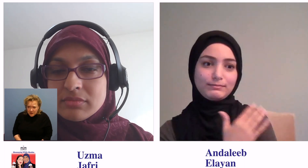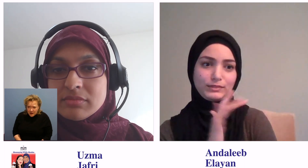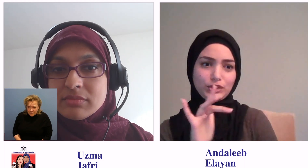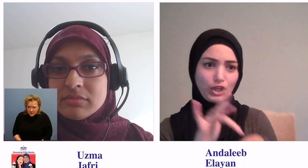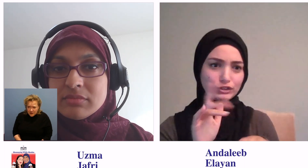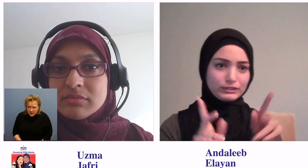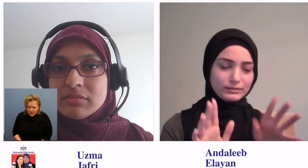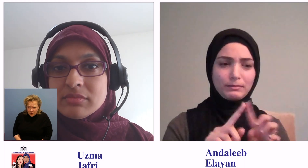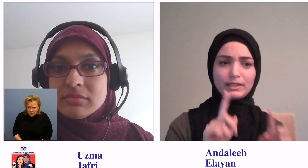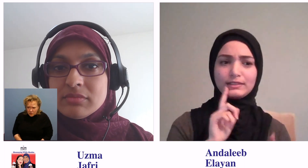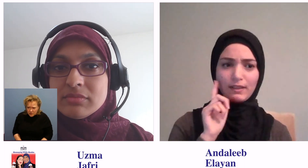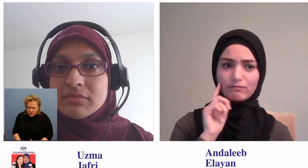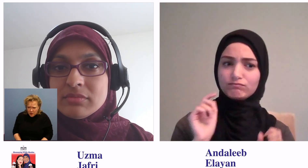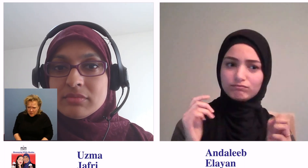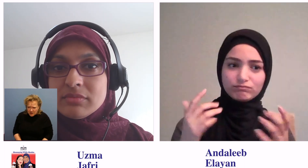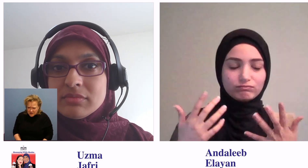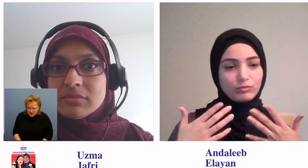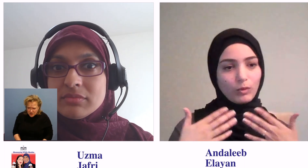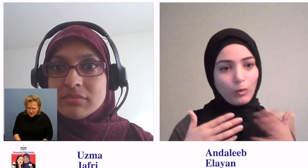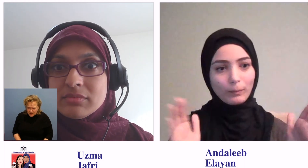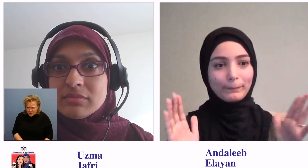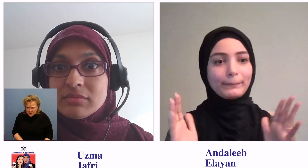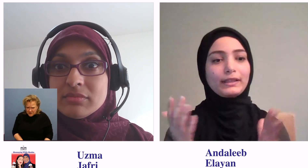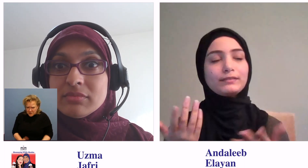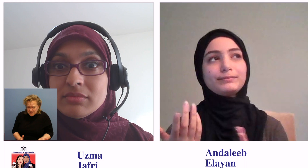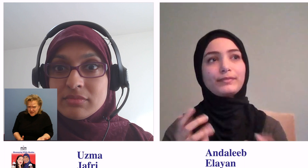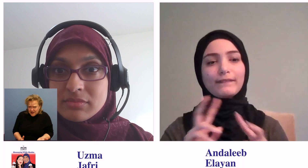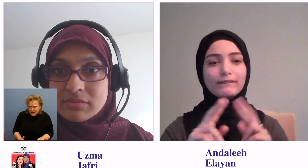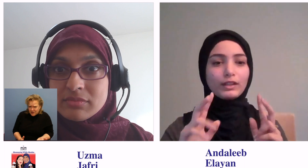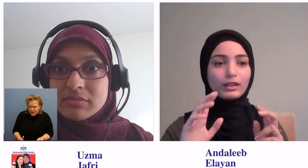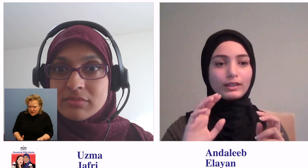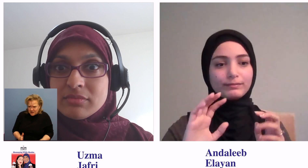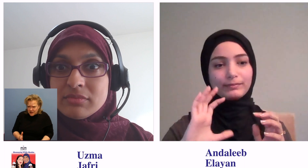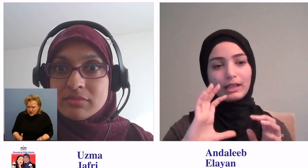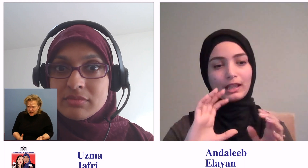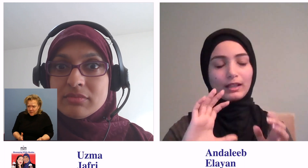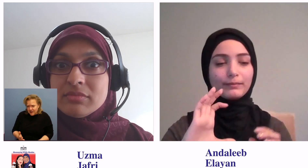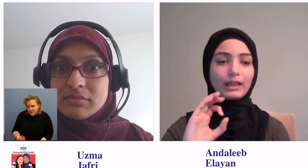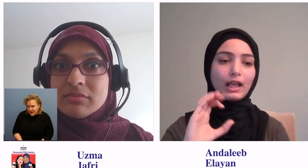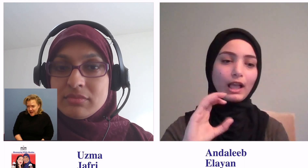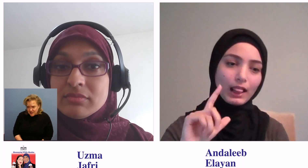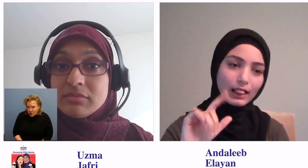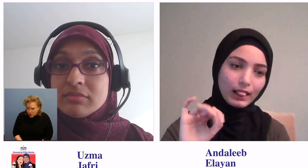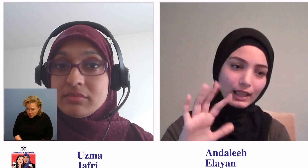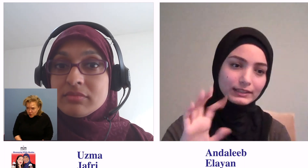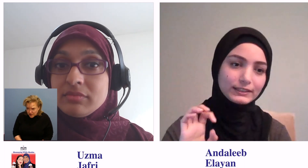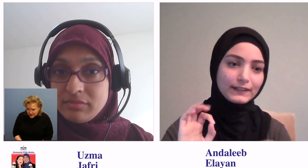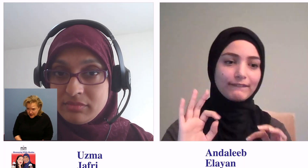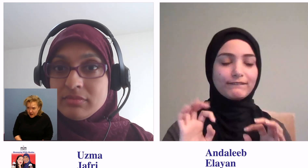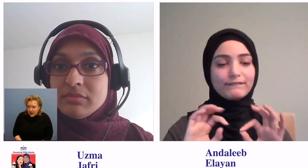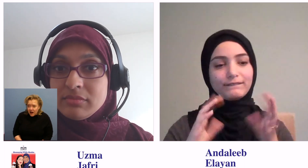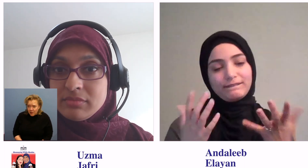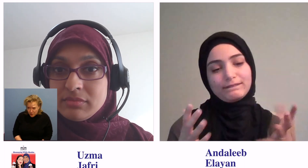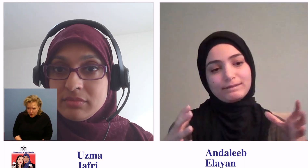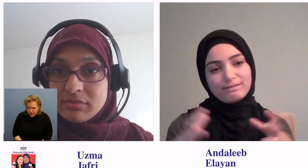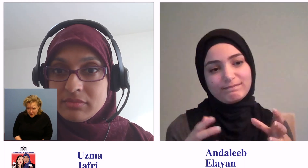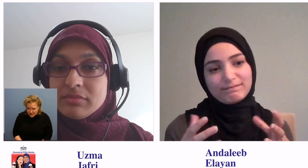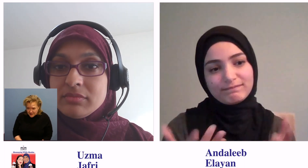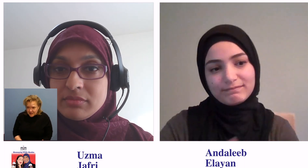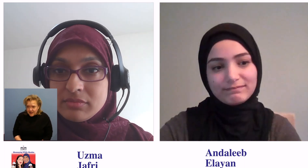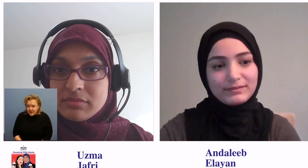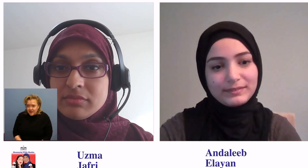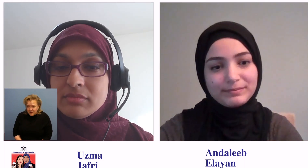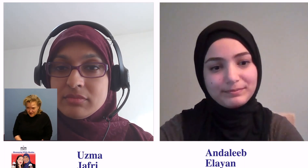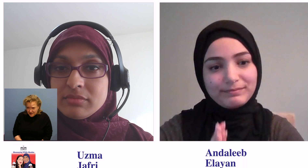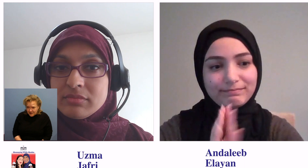people kind of feel like, Oh, you know, I'm not going to touch somebody. There's a deaf person. I don't want to touch them. But I mean, that's culturally appropriate